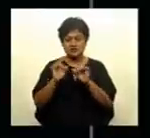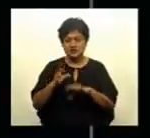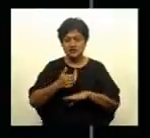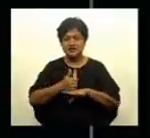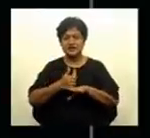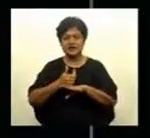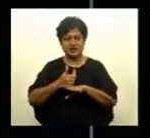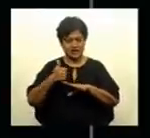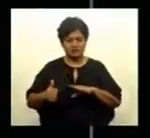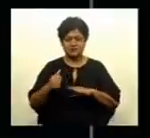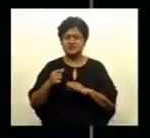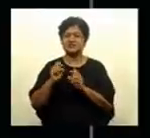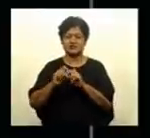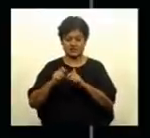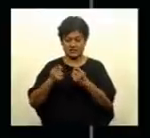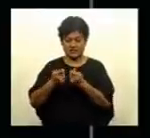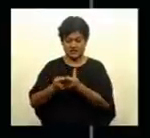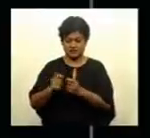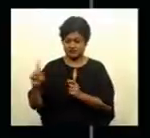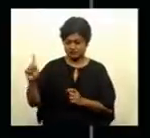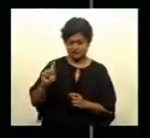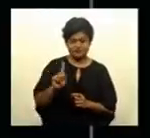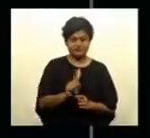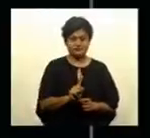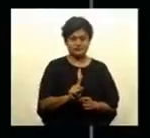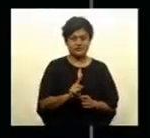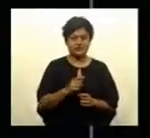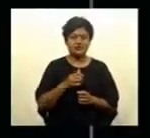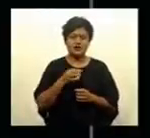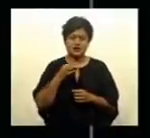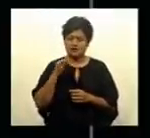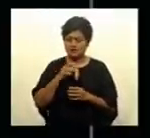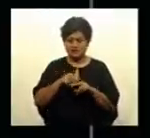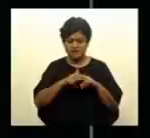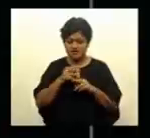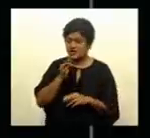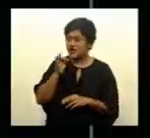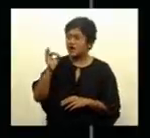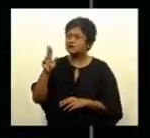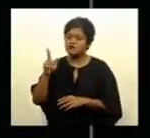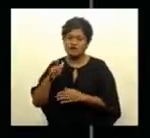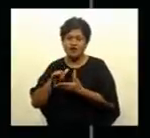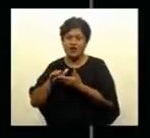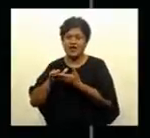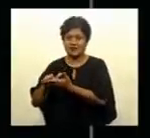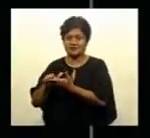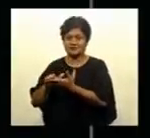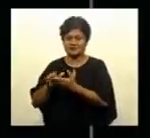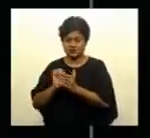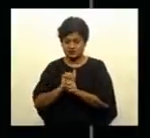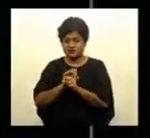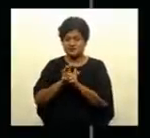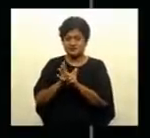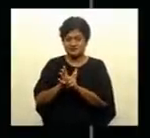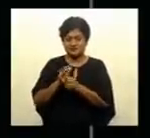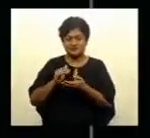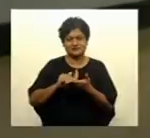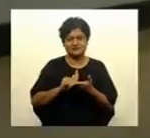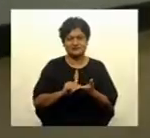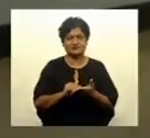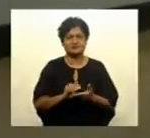an AUSMAT team in response to Fiji's plea for help in containing the spread of COVID-19. Koroitandulala